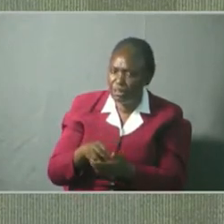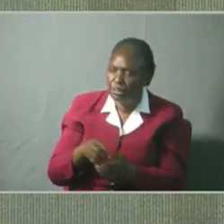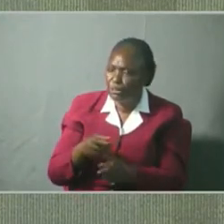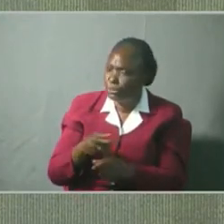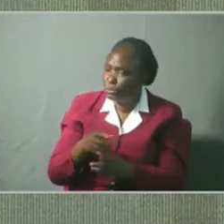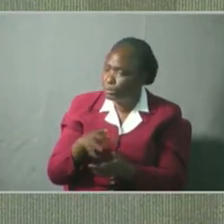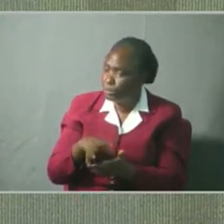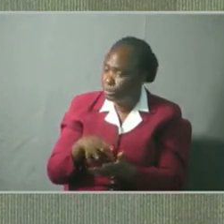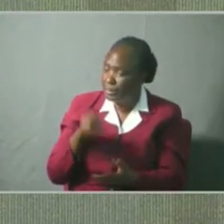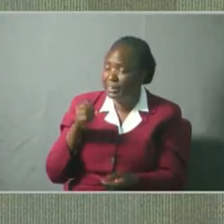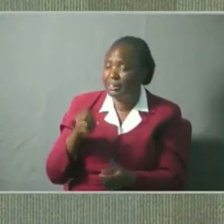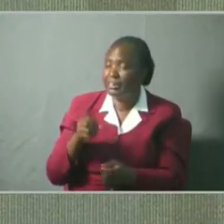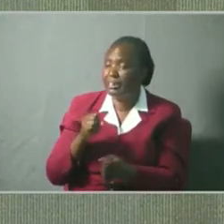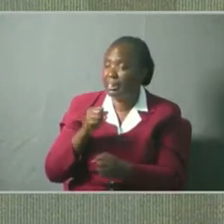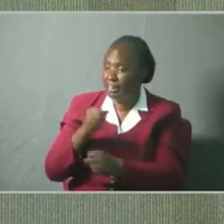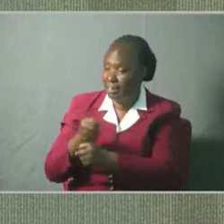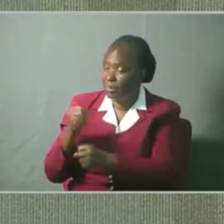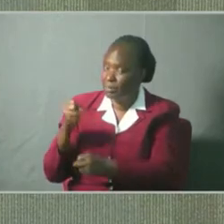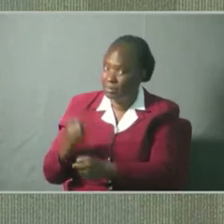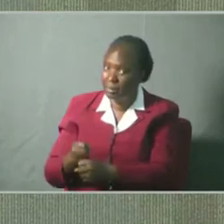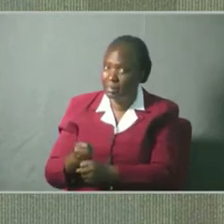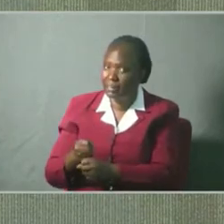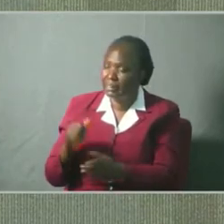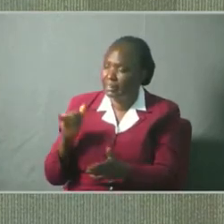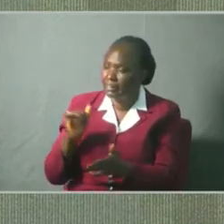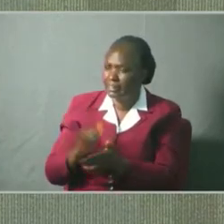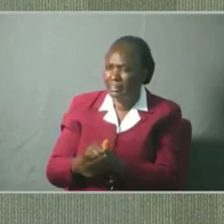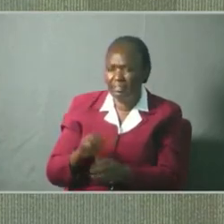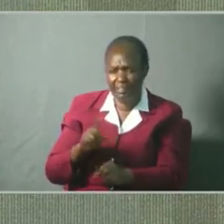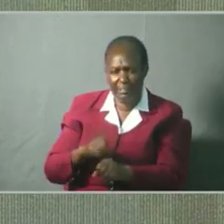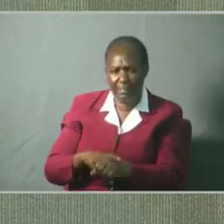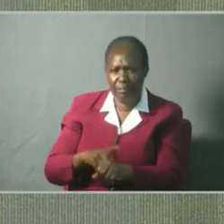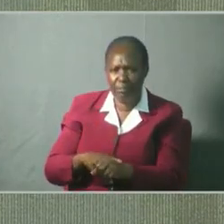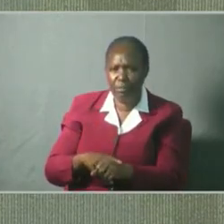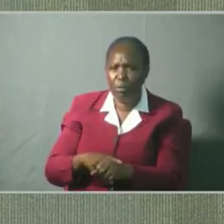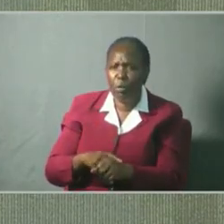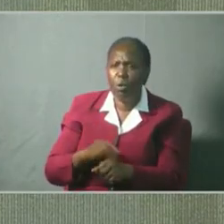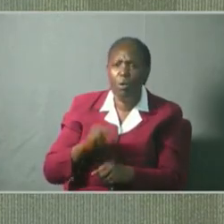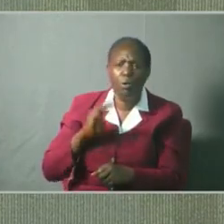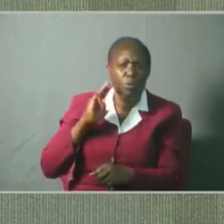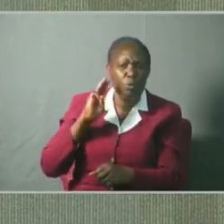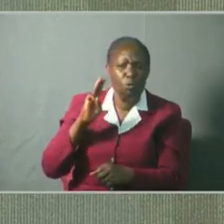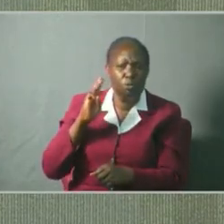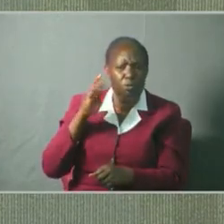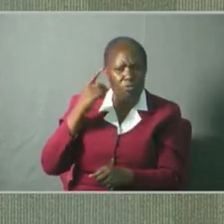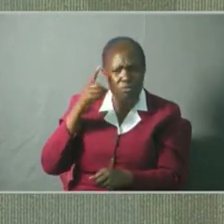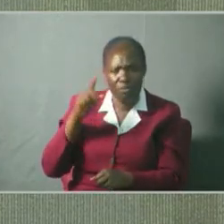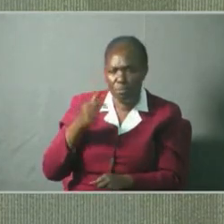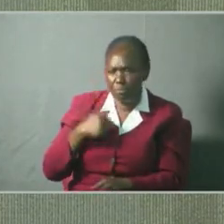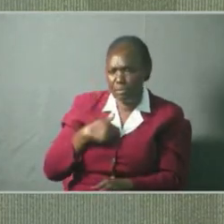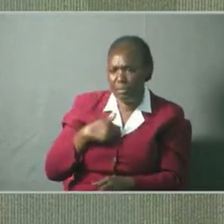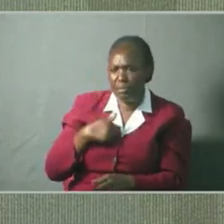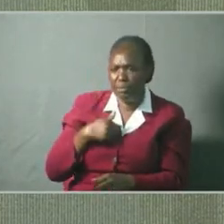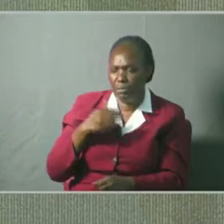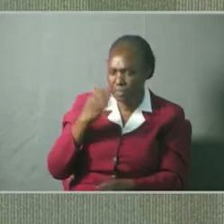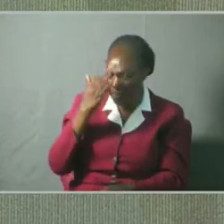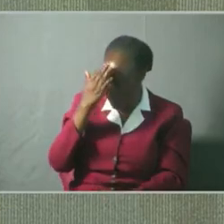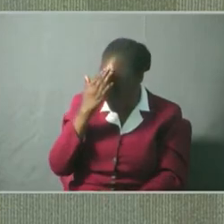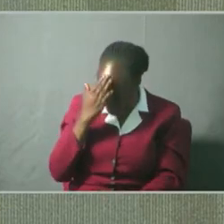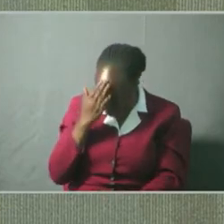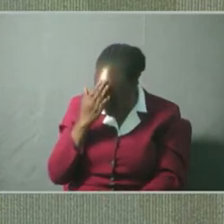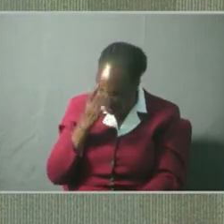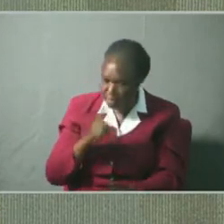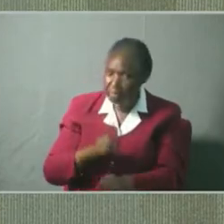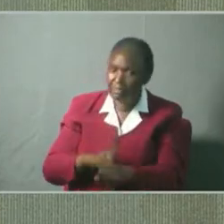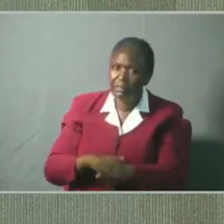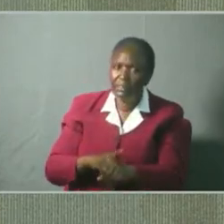But I think that period for me was very humbling because, I used to just spend my money,